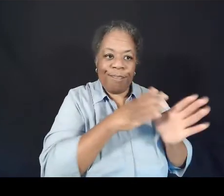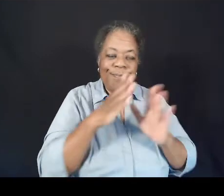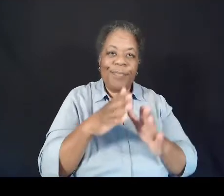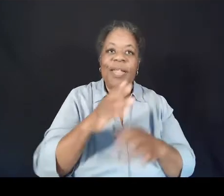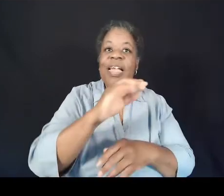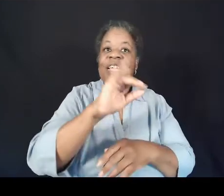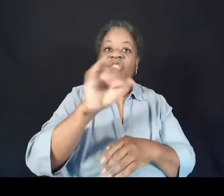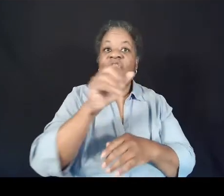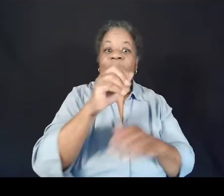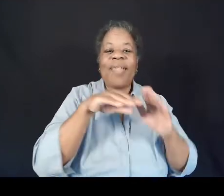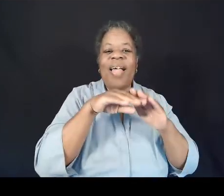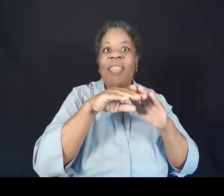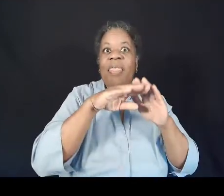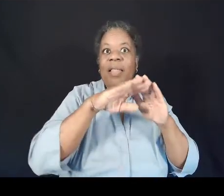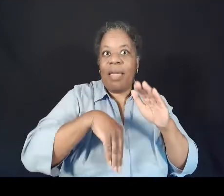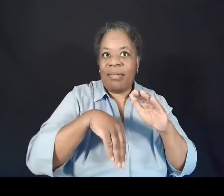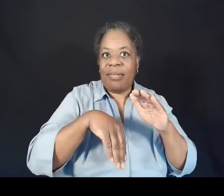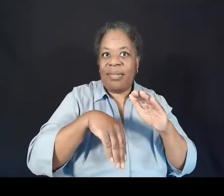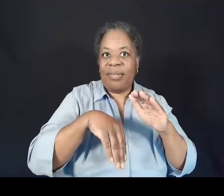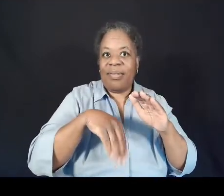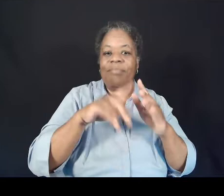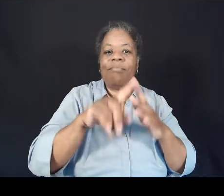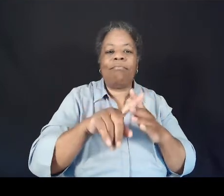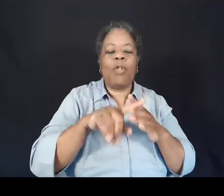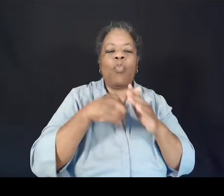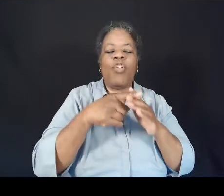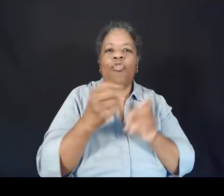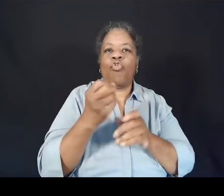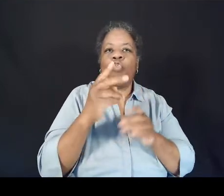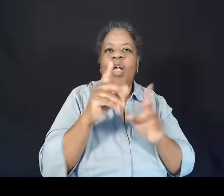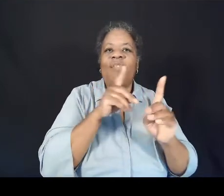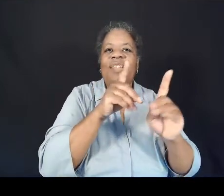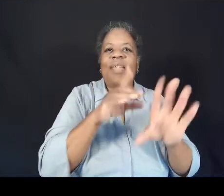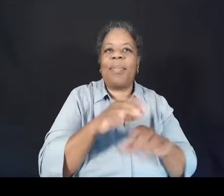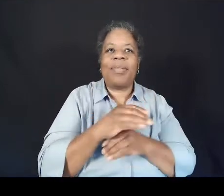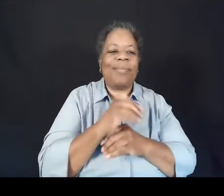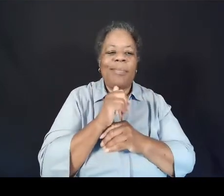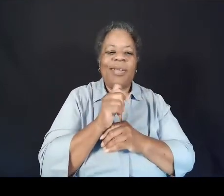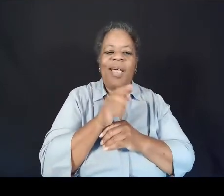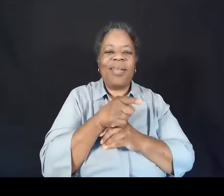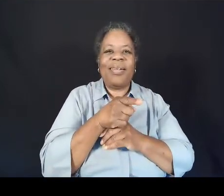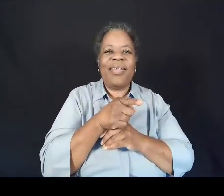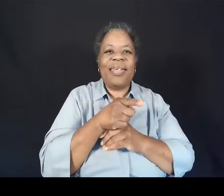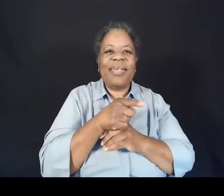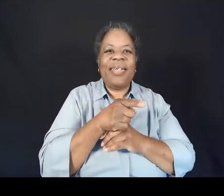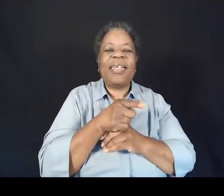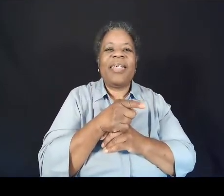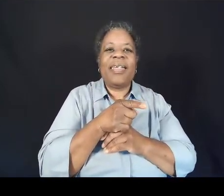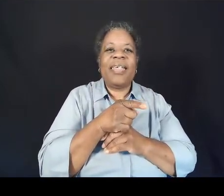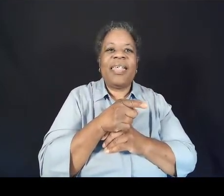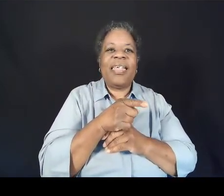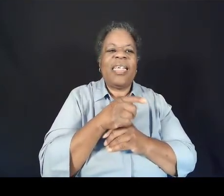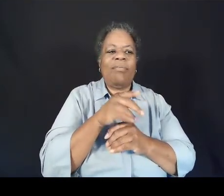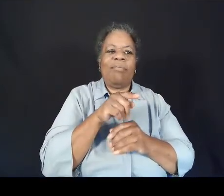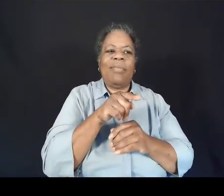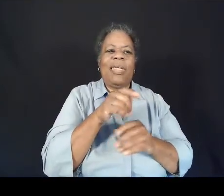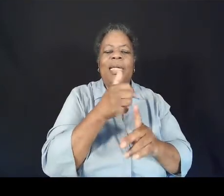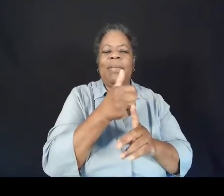Less, another one of the original 12 disciples, but it's probably not him either, as he seems to have been in the background most of the